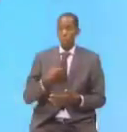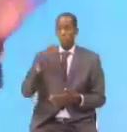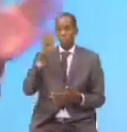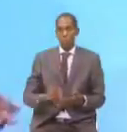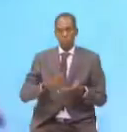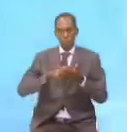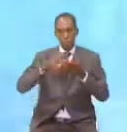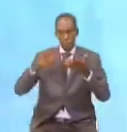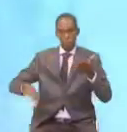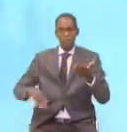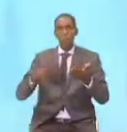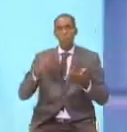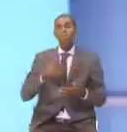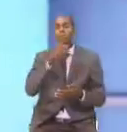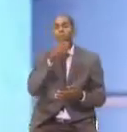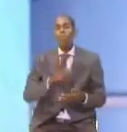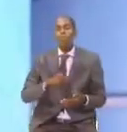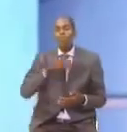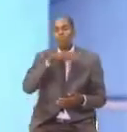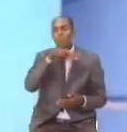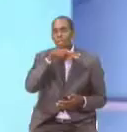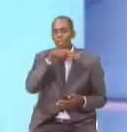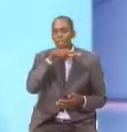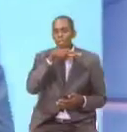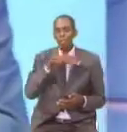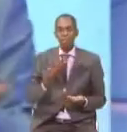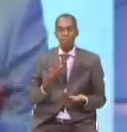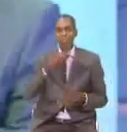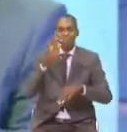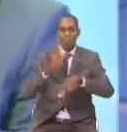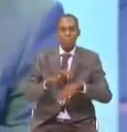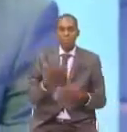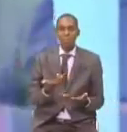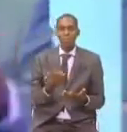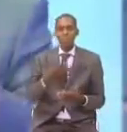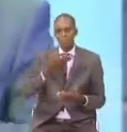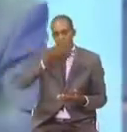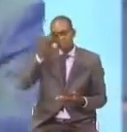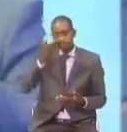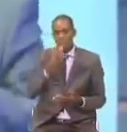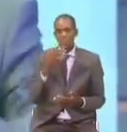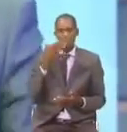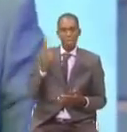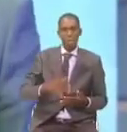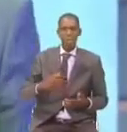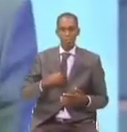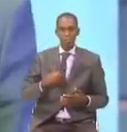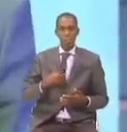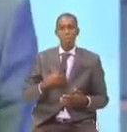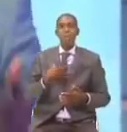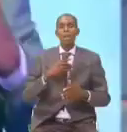old clothes, dirty, defiled, smelling, and then we go for